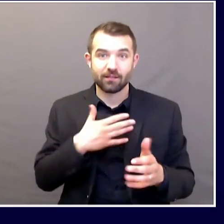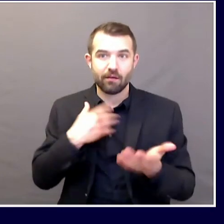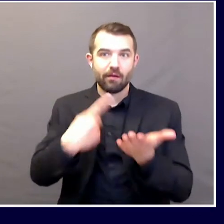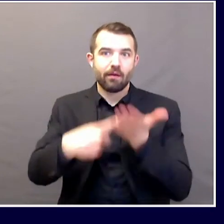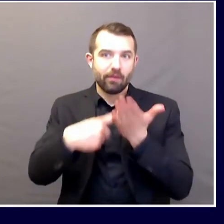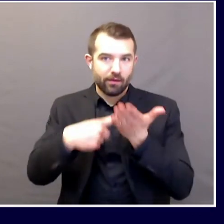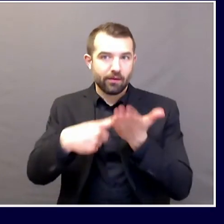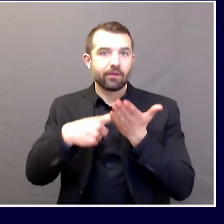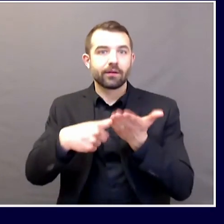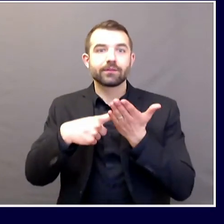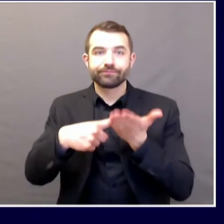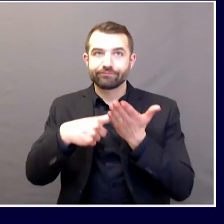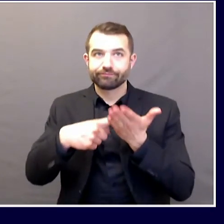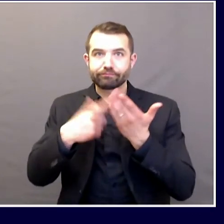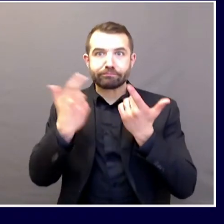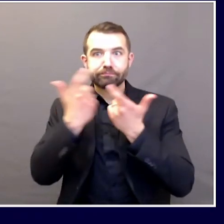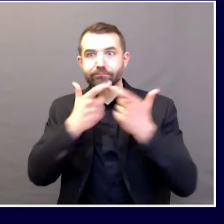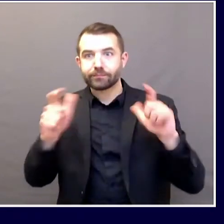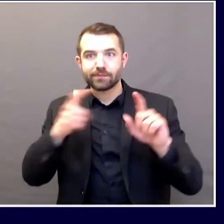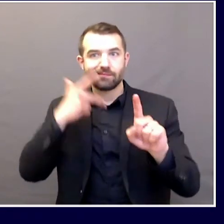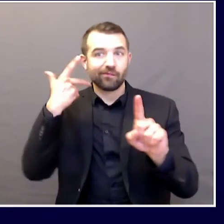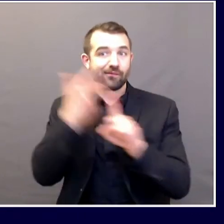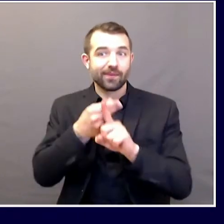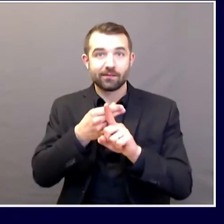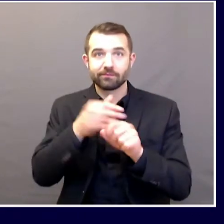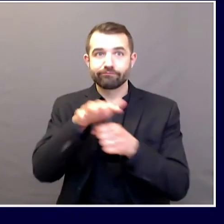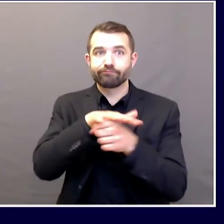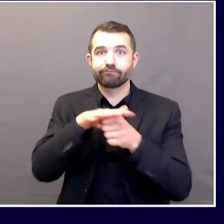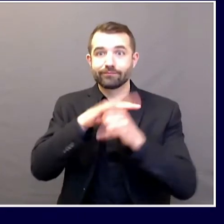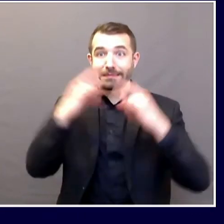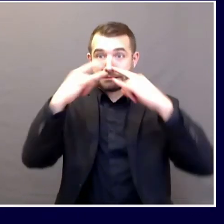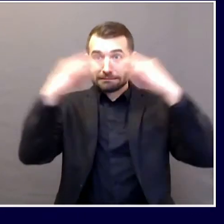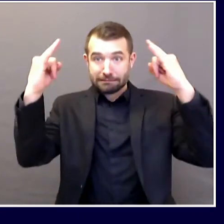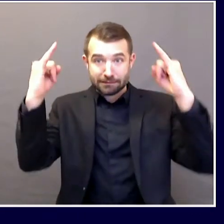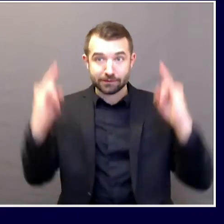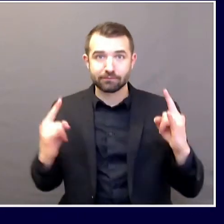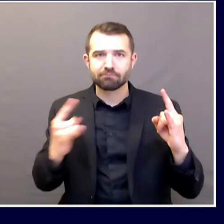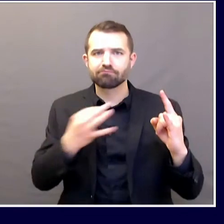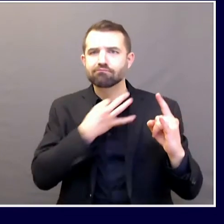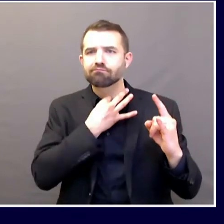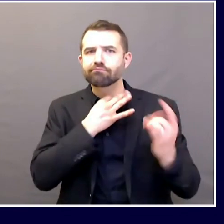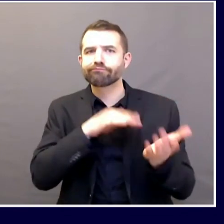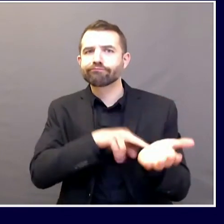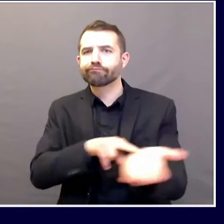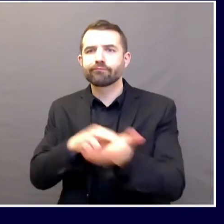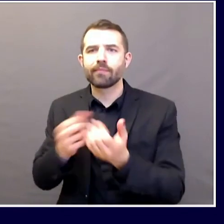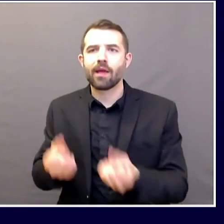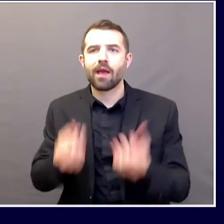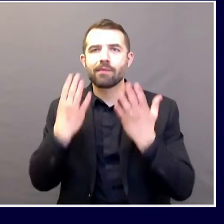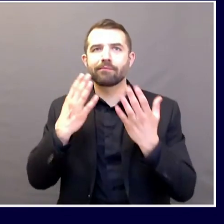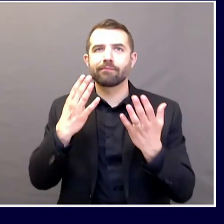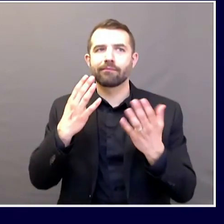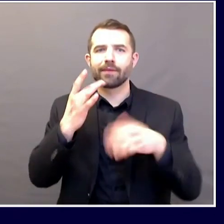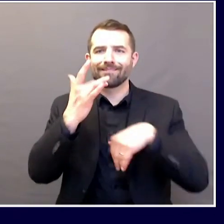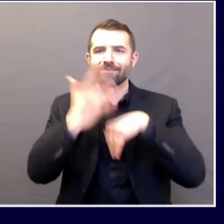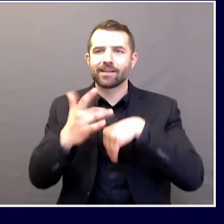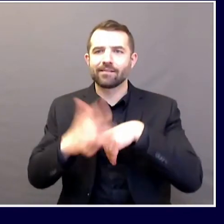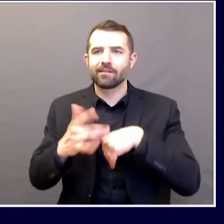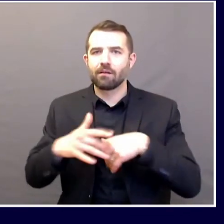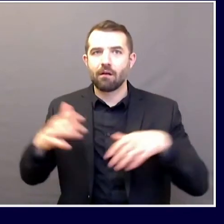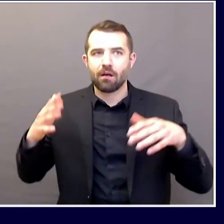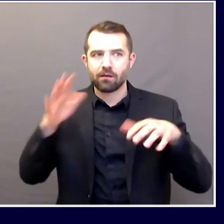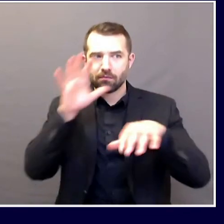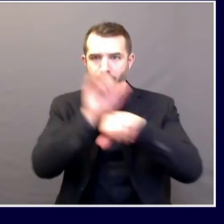the large sites to see what they're seeing in terms of slots, how quickly those slots are being filled, whether if we move to